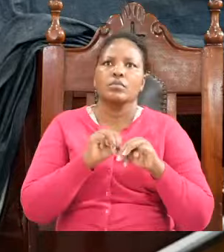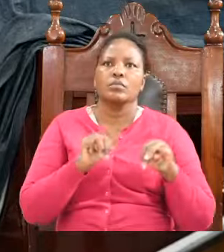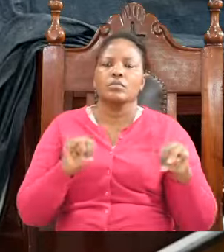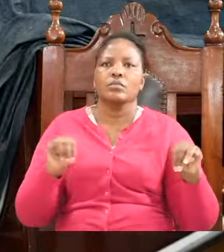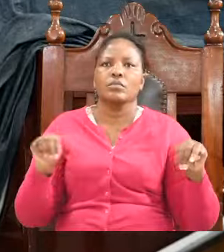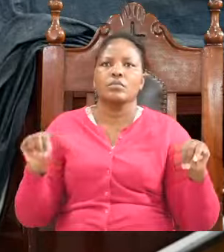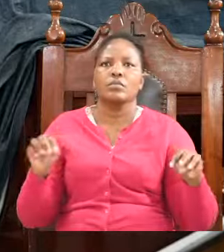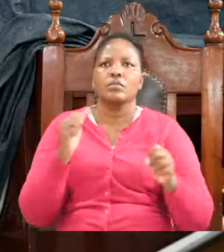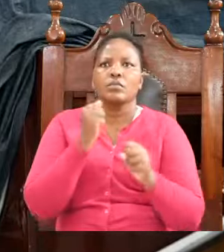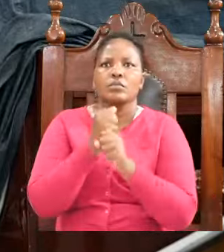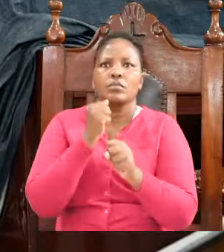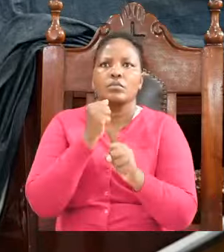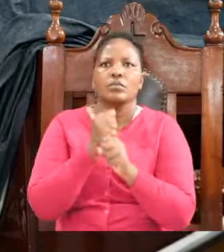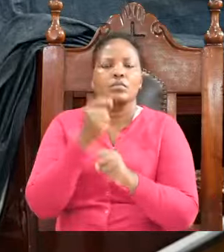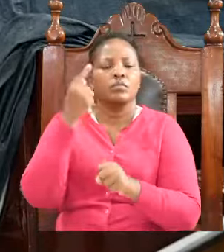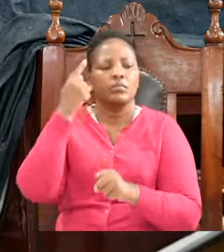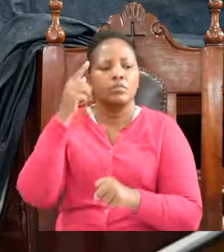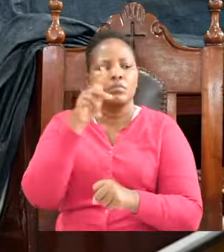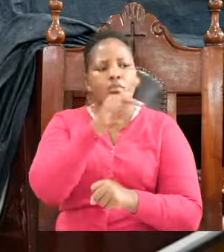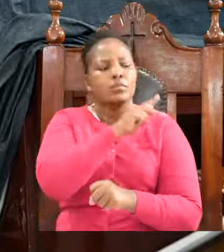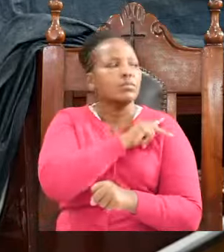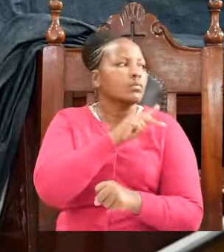I'm working for the kingdom.